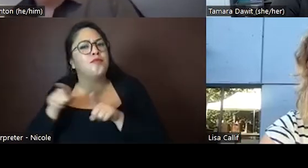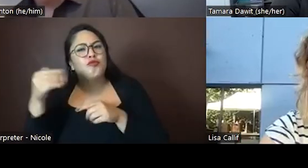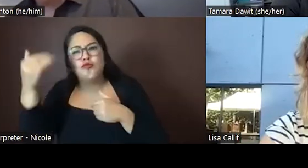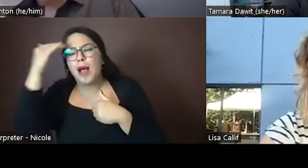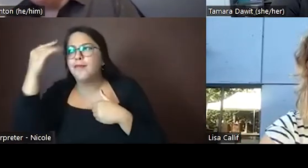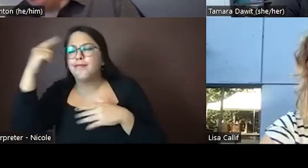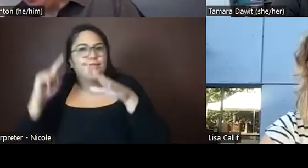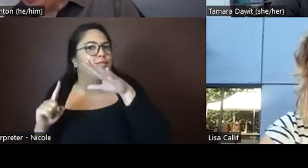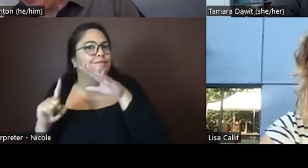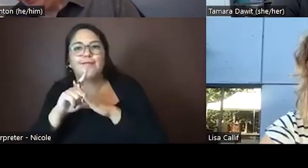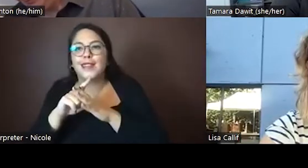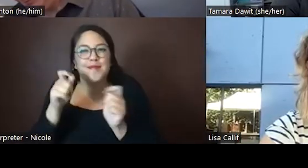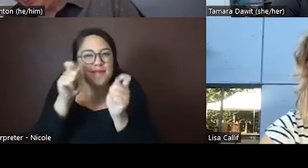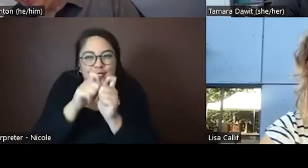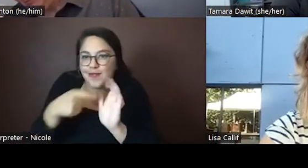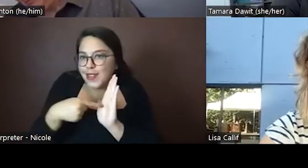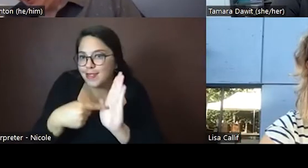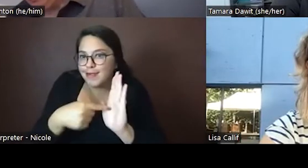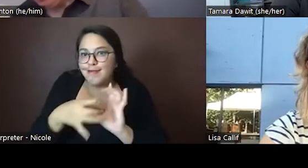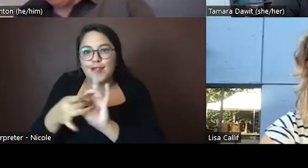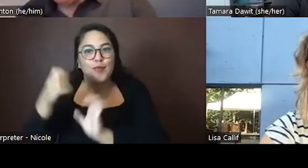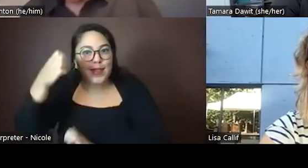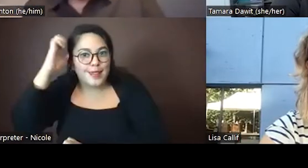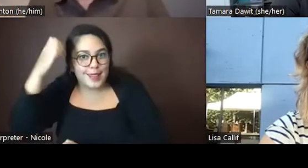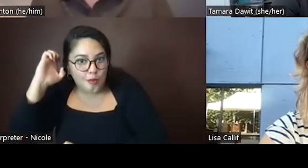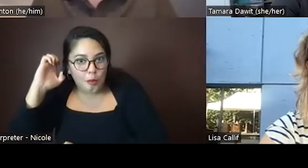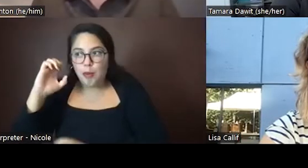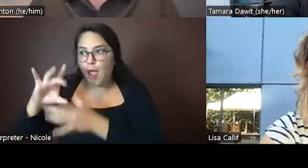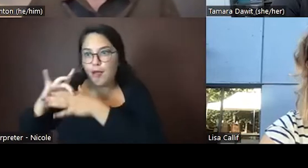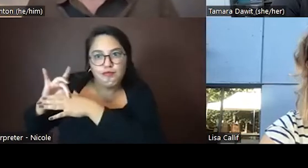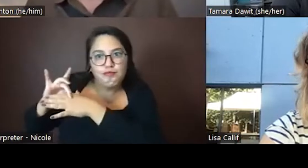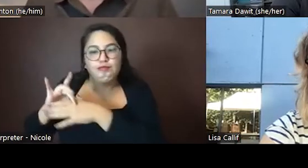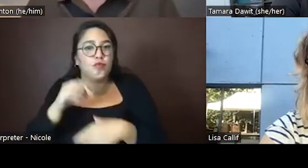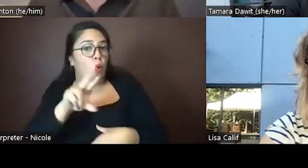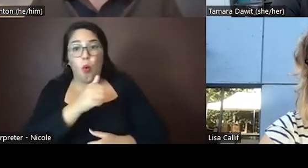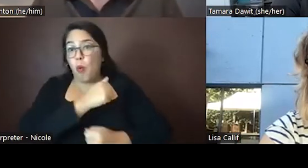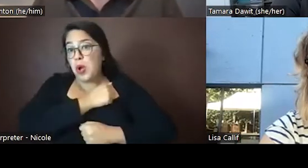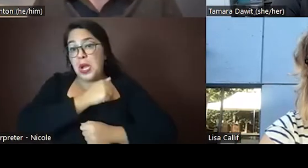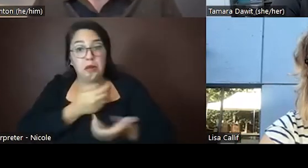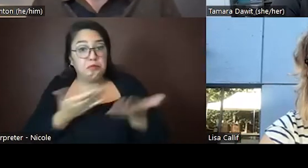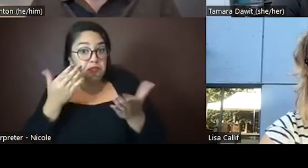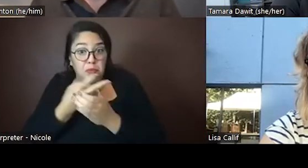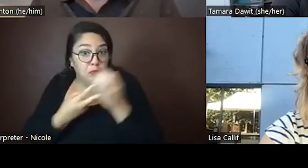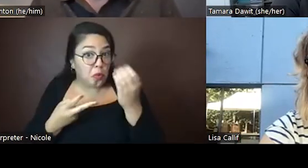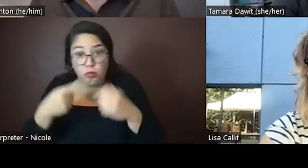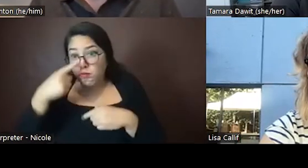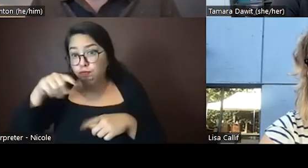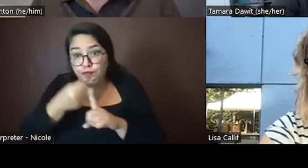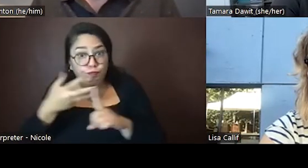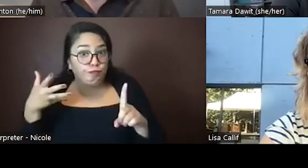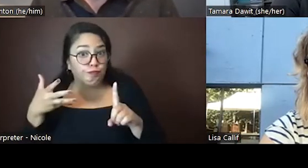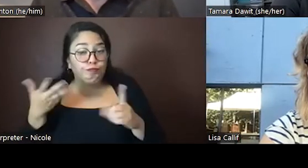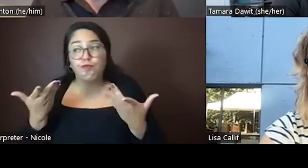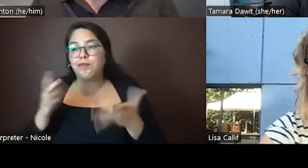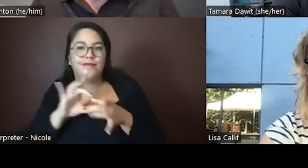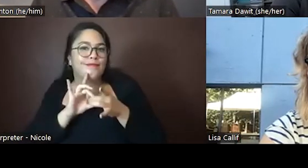mind regarding Ethiopian context or Canadian and maybe in relation to both in terms of